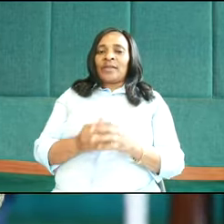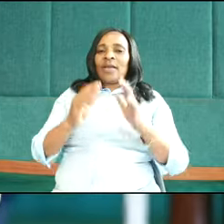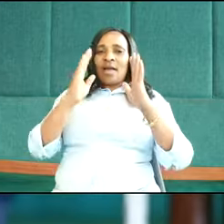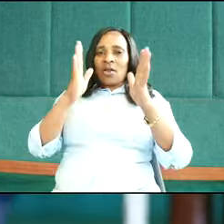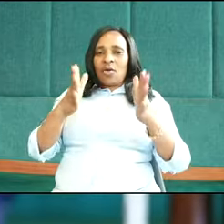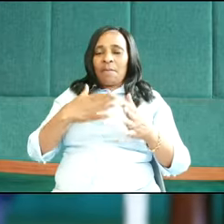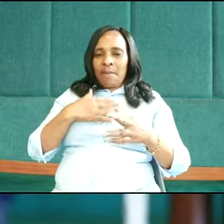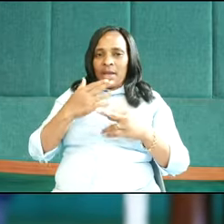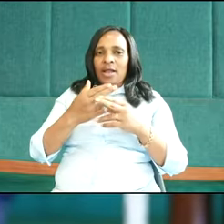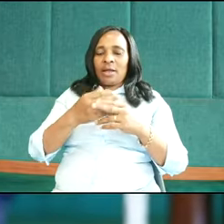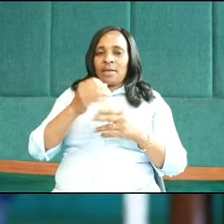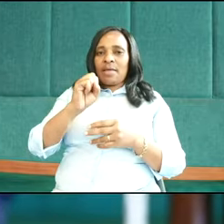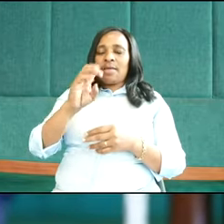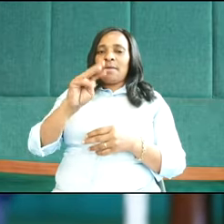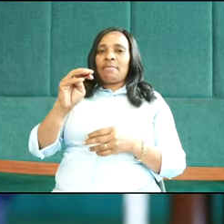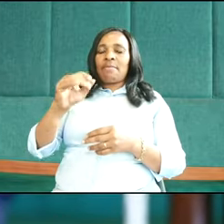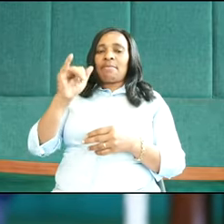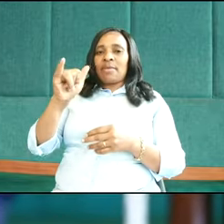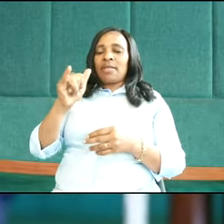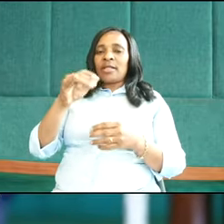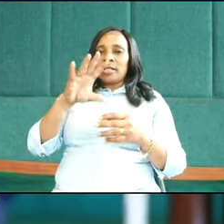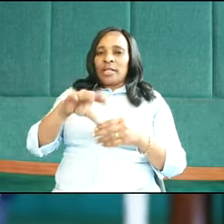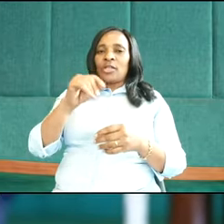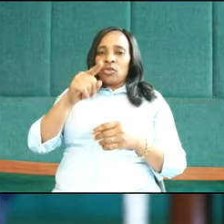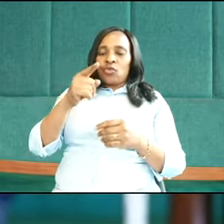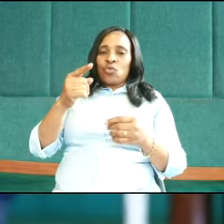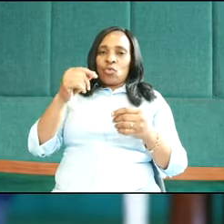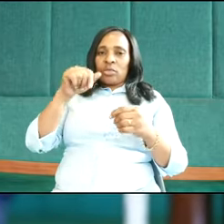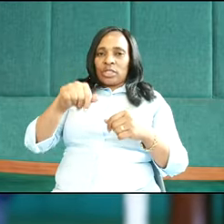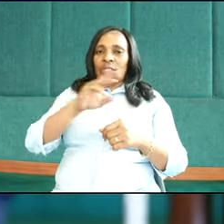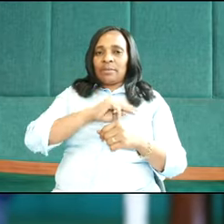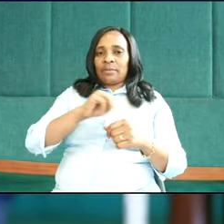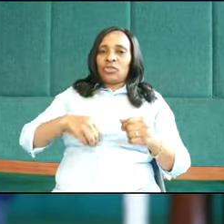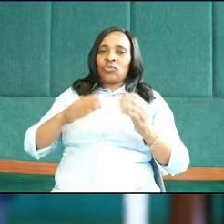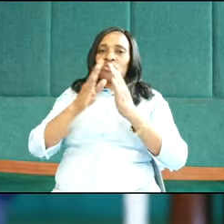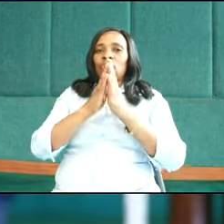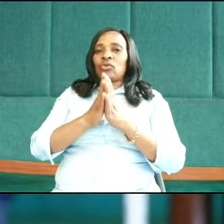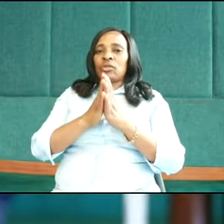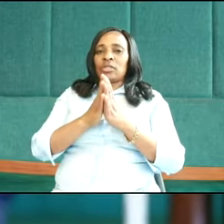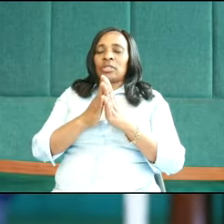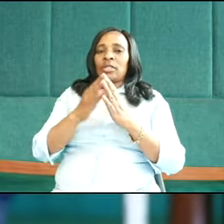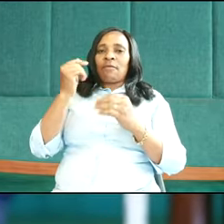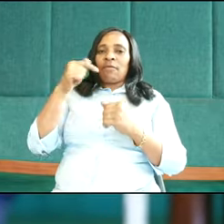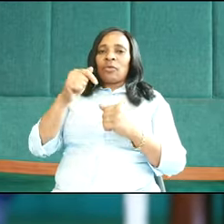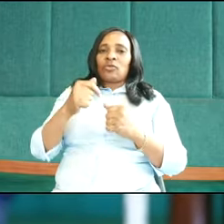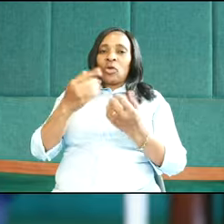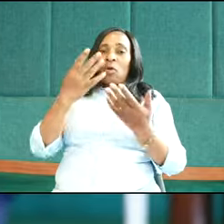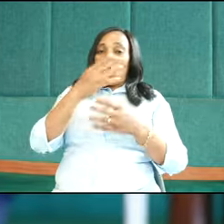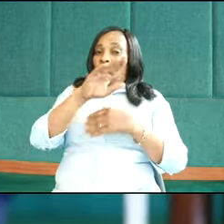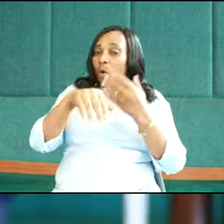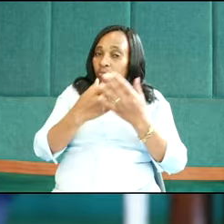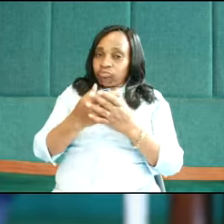Hello, my name's Amy, and I will be taking you guys through this week's mission story, Papaya Prescription.